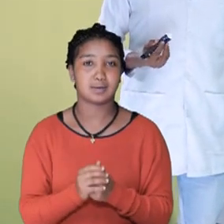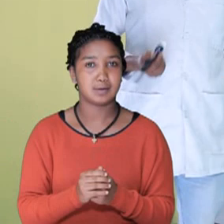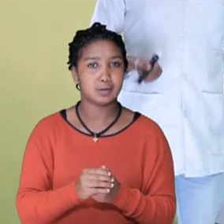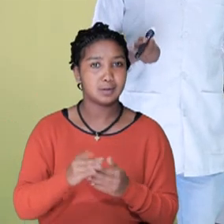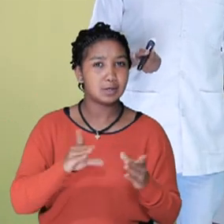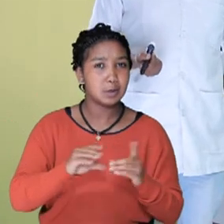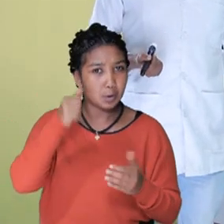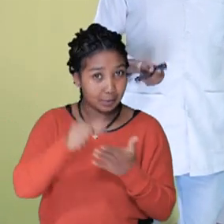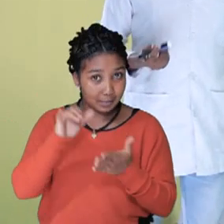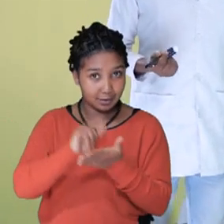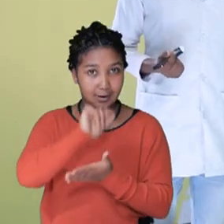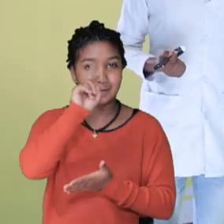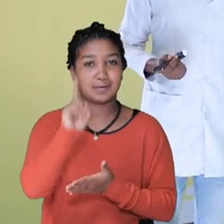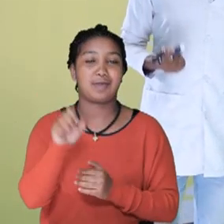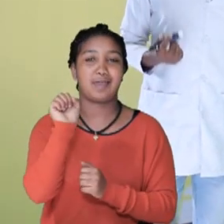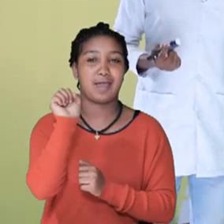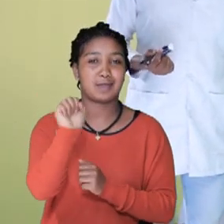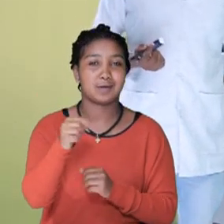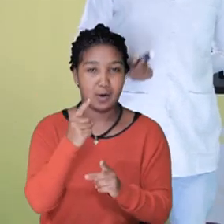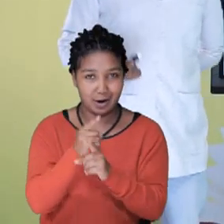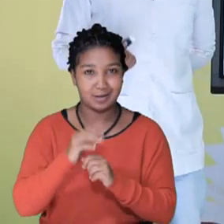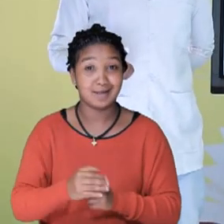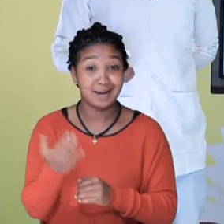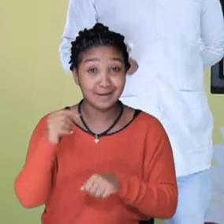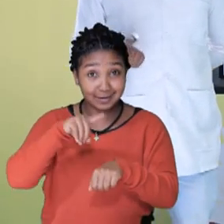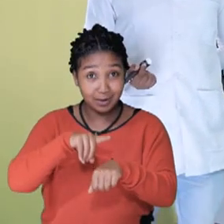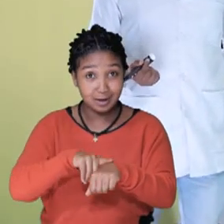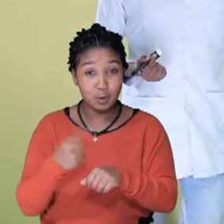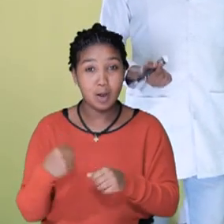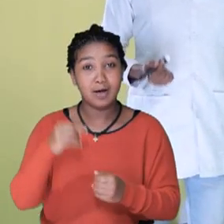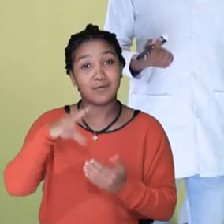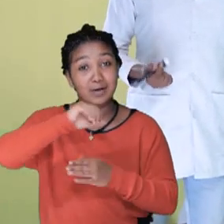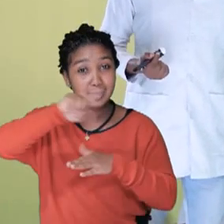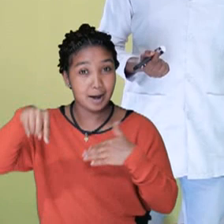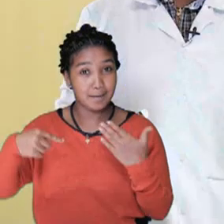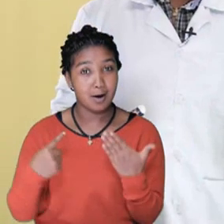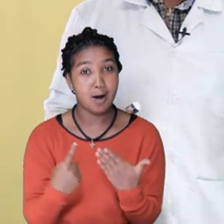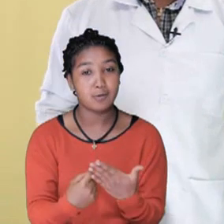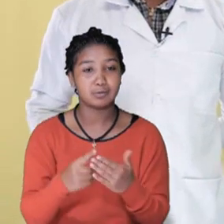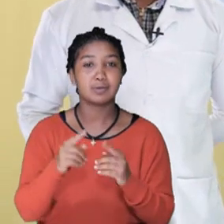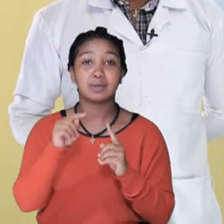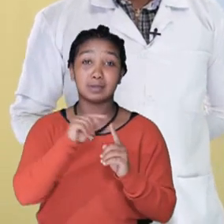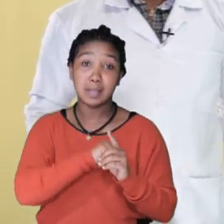that? Yes, you are right. Last period we have learned about temperature.